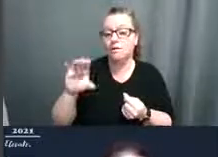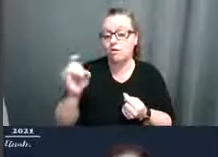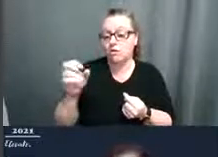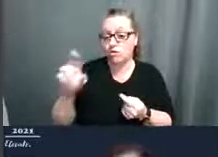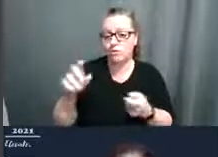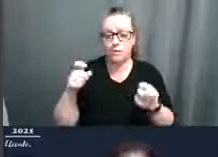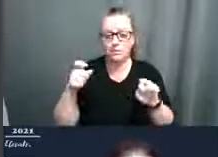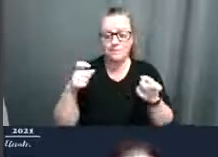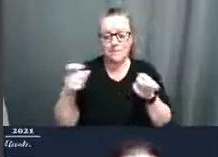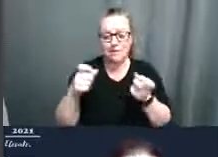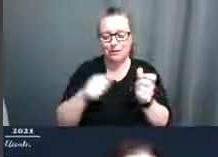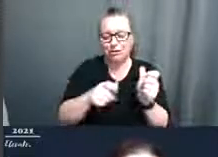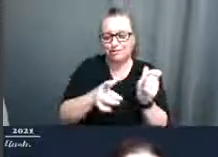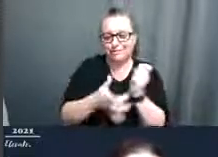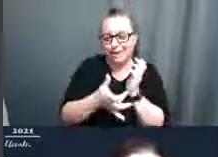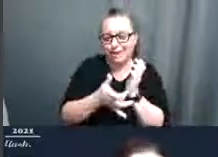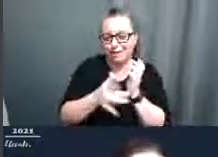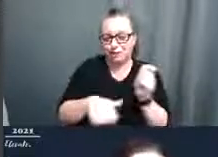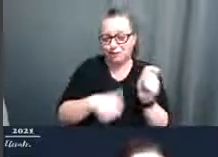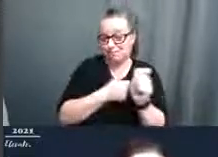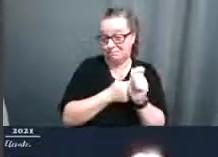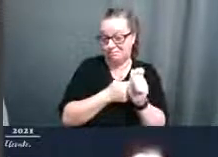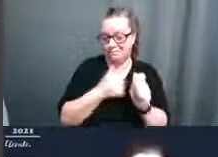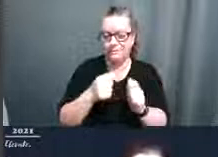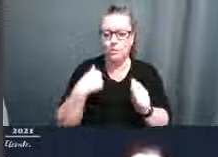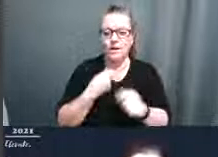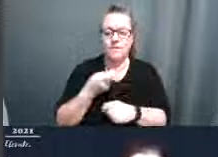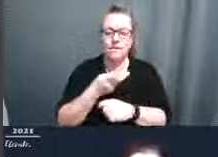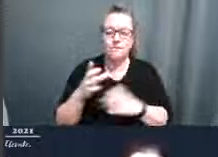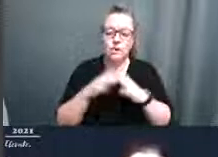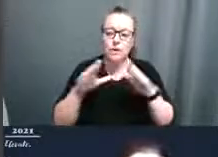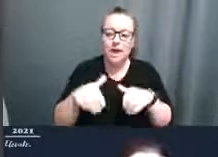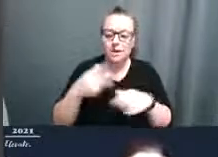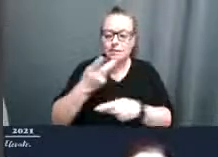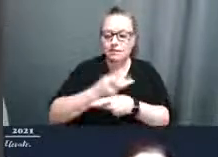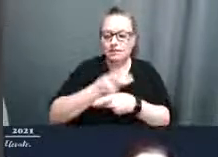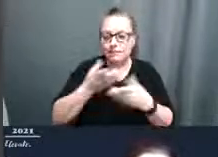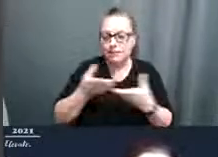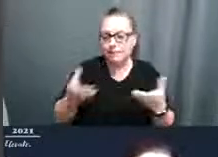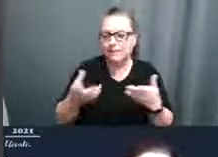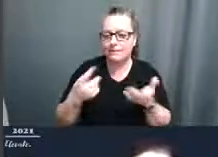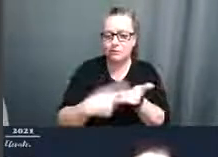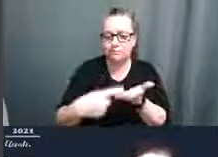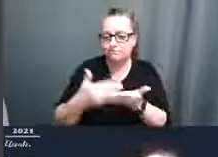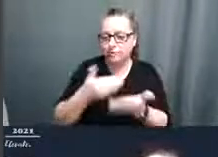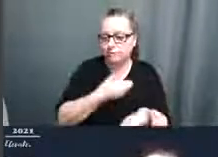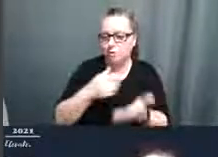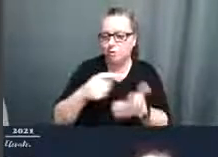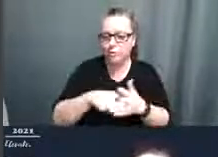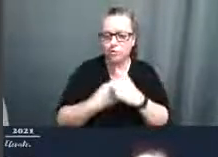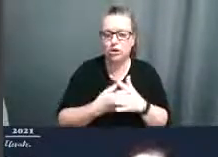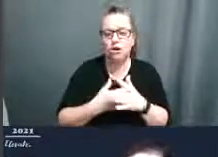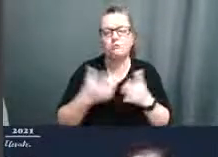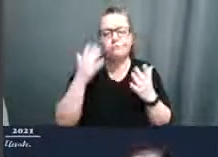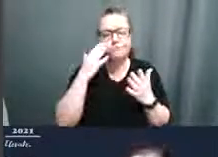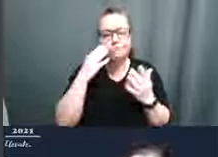behind the scenes. We have a few housekeeping things to cover before we get started. So we know many of you are familiar